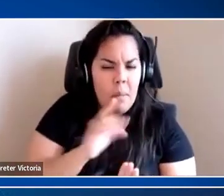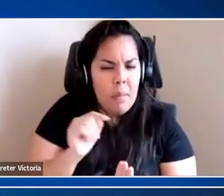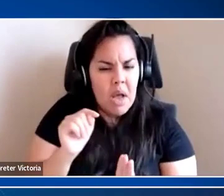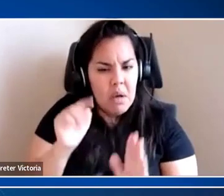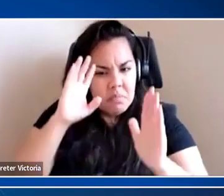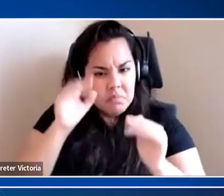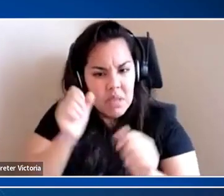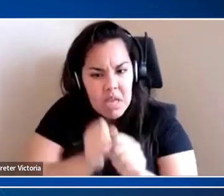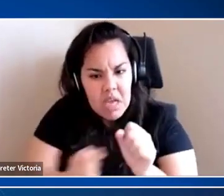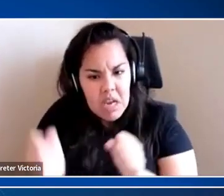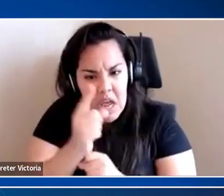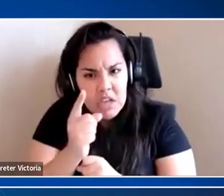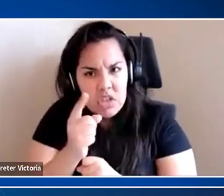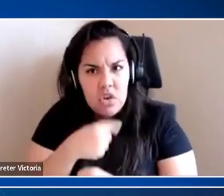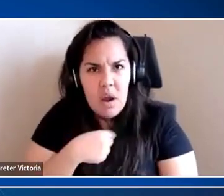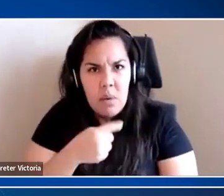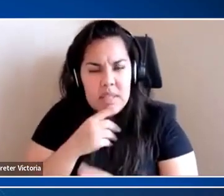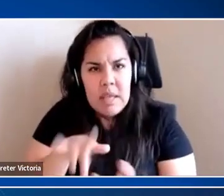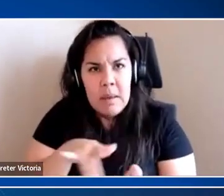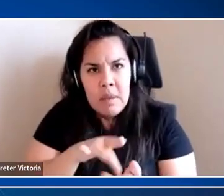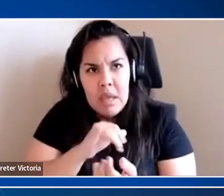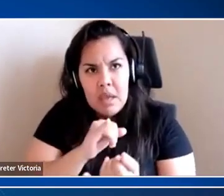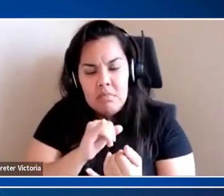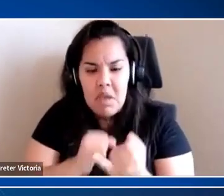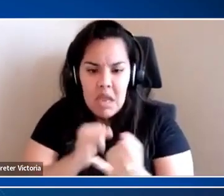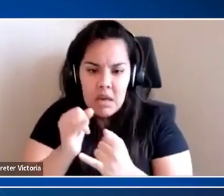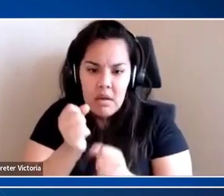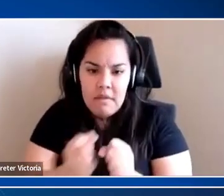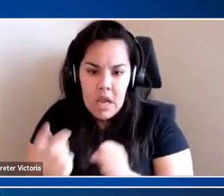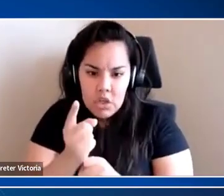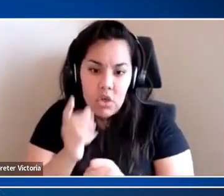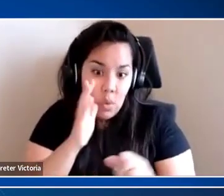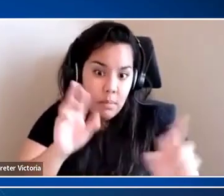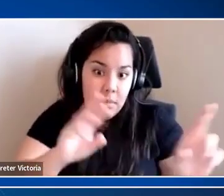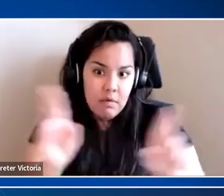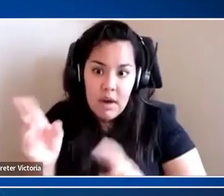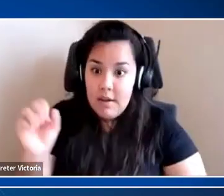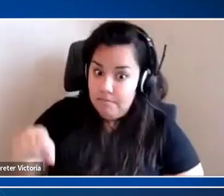mid next year, late next year. Yeah.